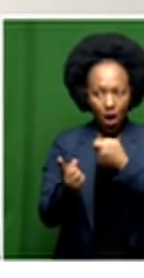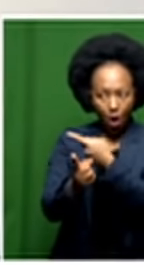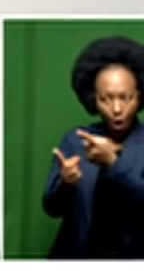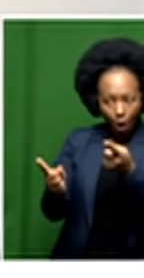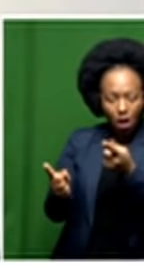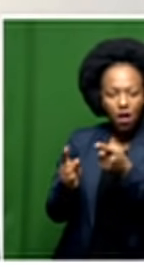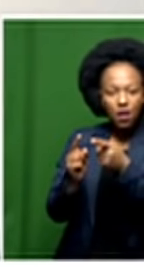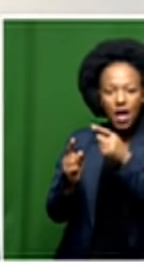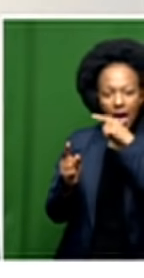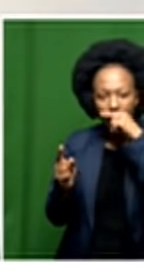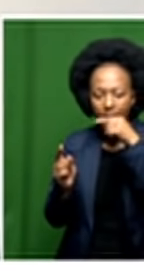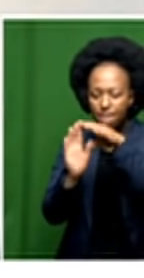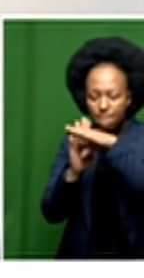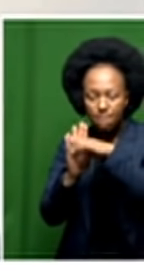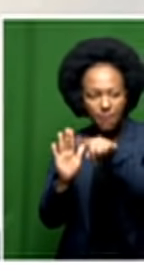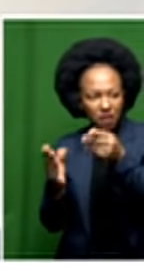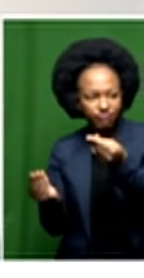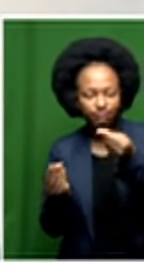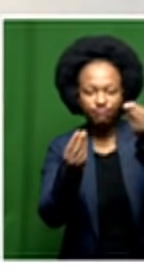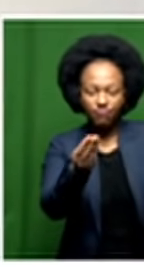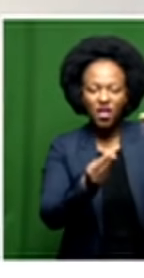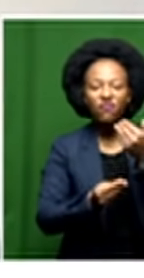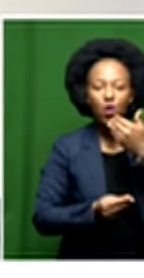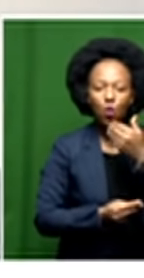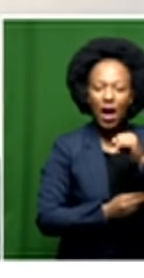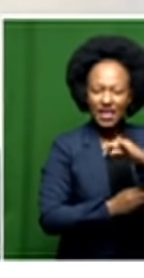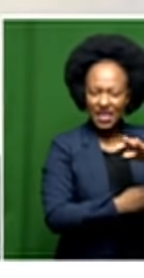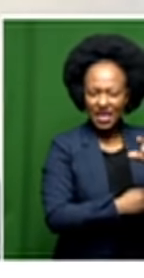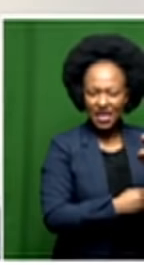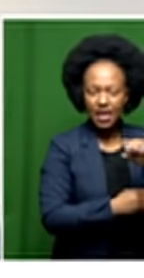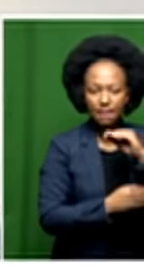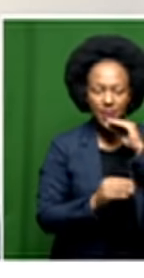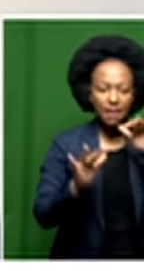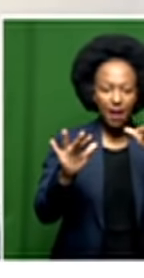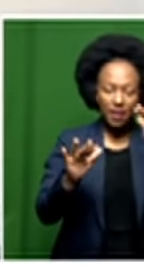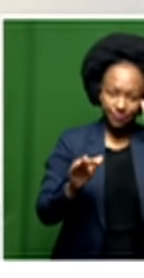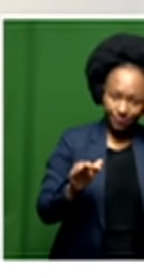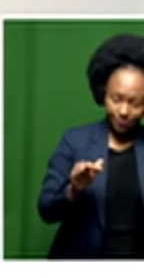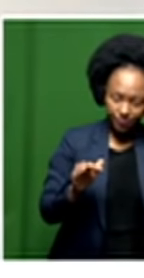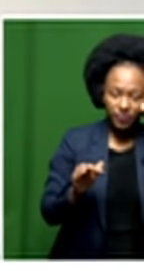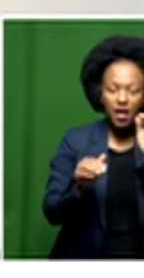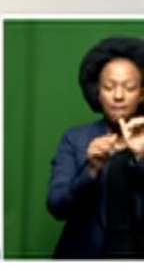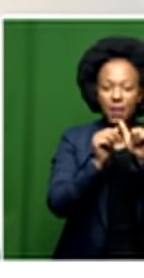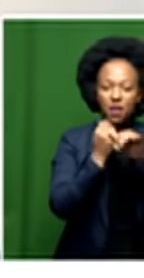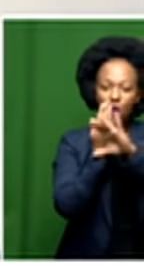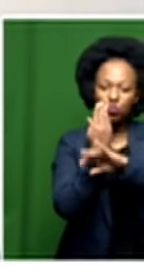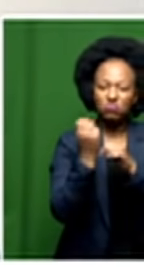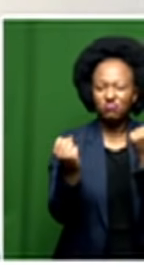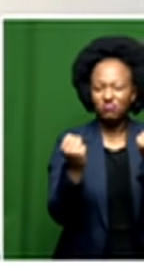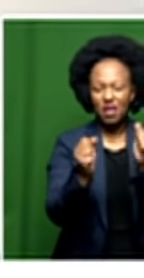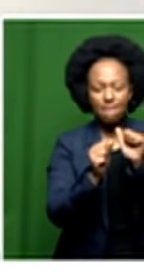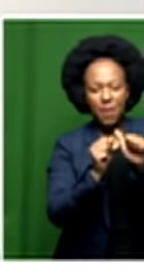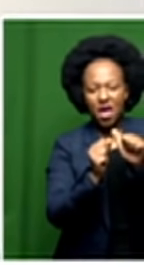ought to be submitted to the IEC. So it seems that the public interest strongly suggests that the Constitutional Court must